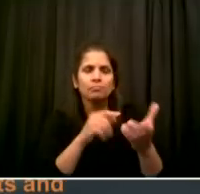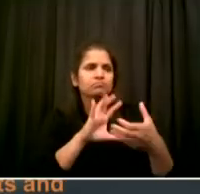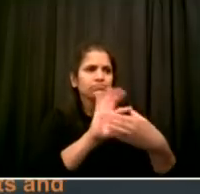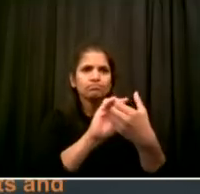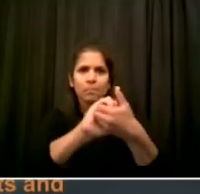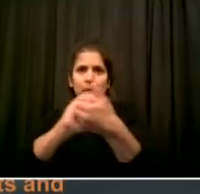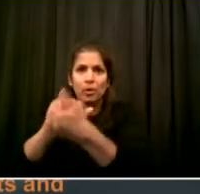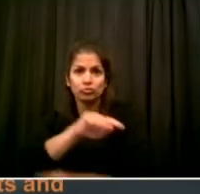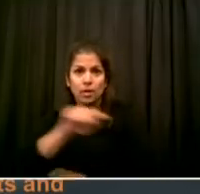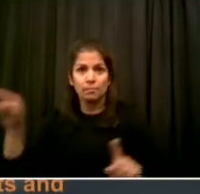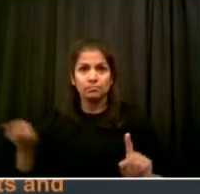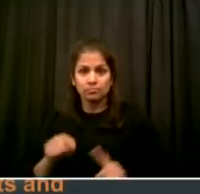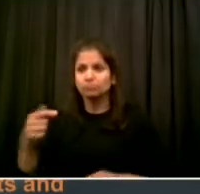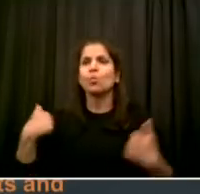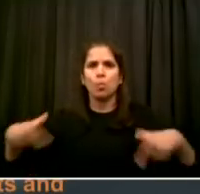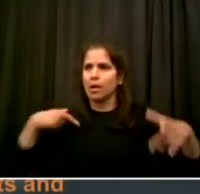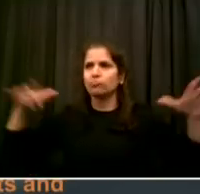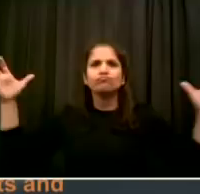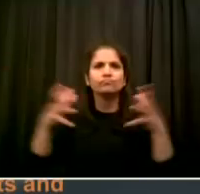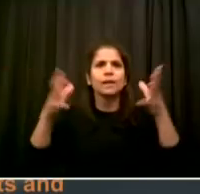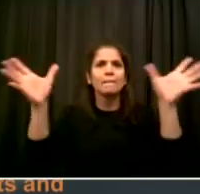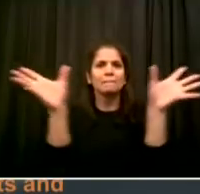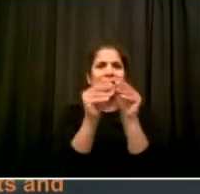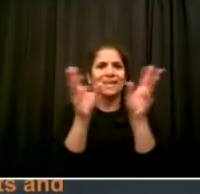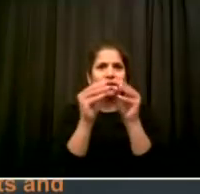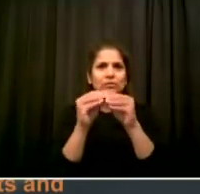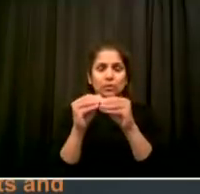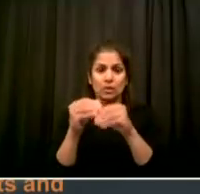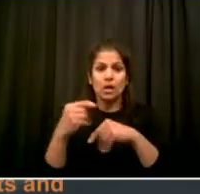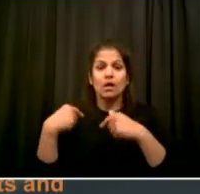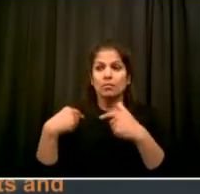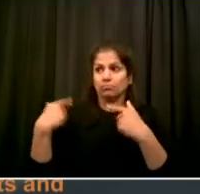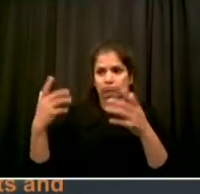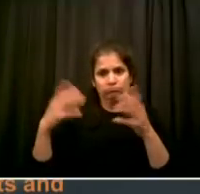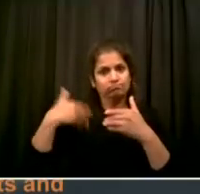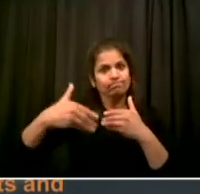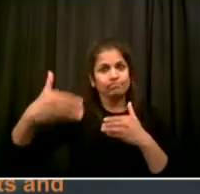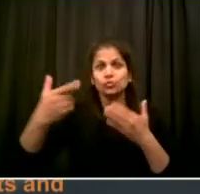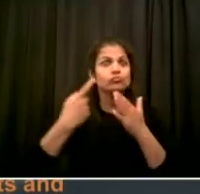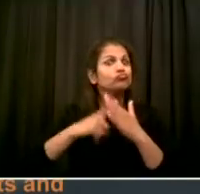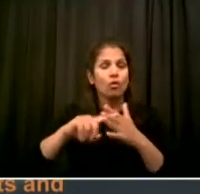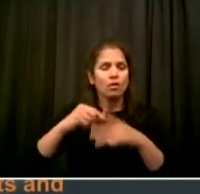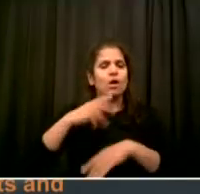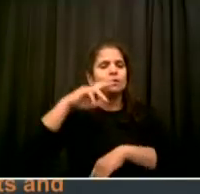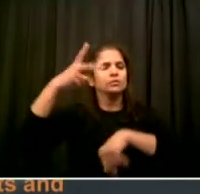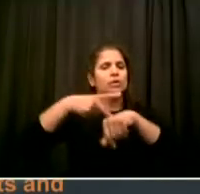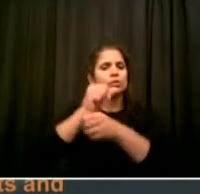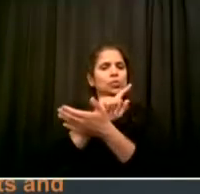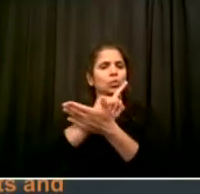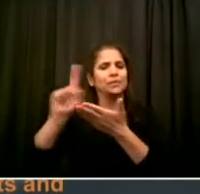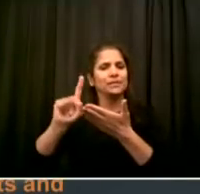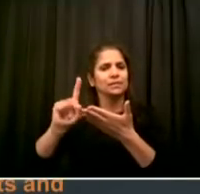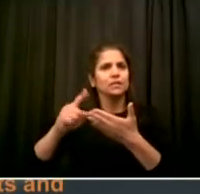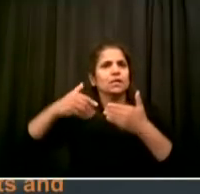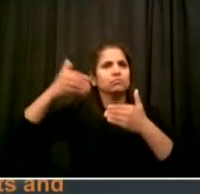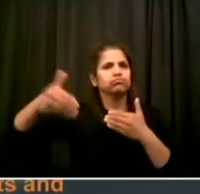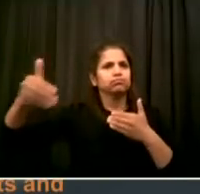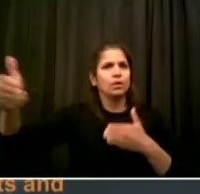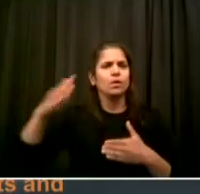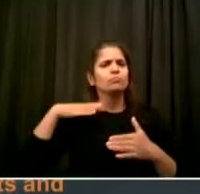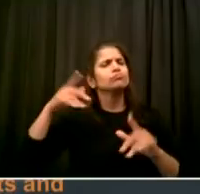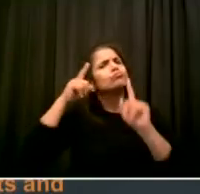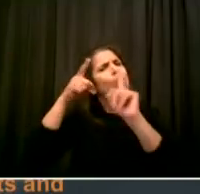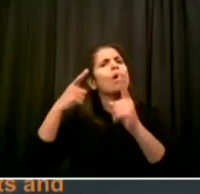our Test, Trace, and Take Care team, and they'll be guides helping us think through how to keep making this the very best effort it can